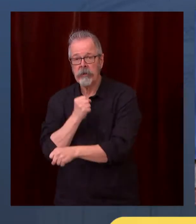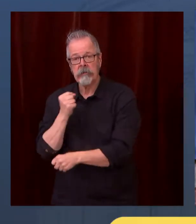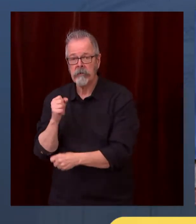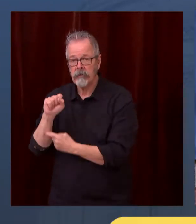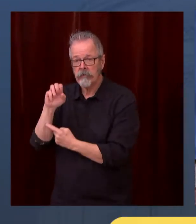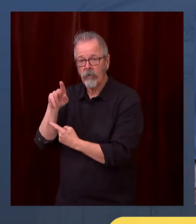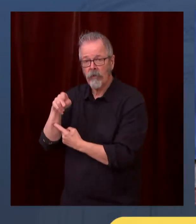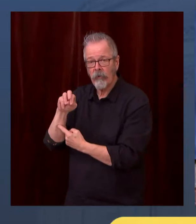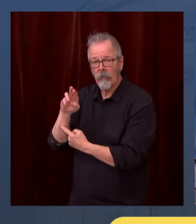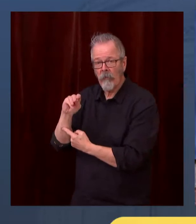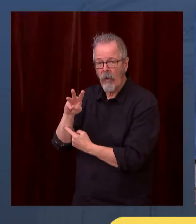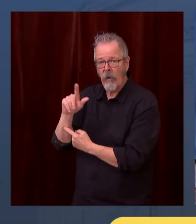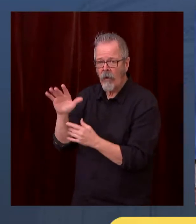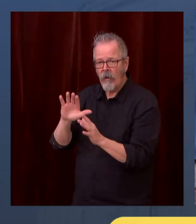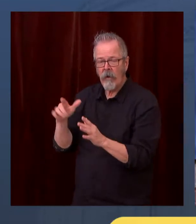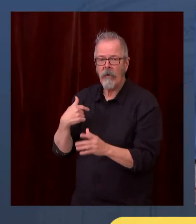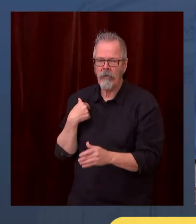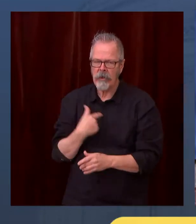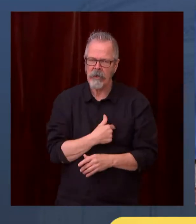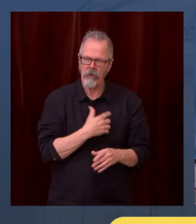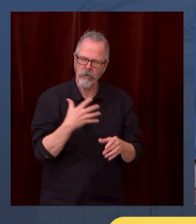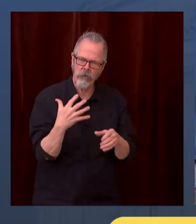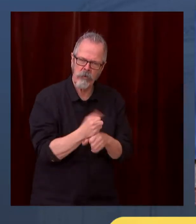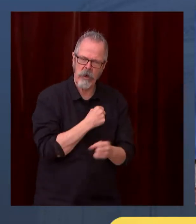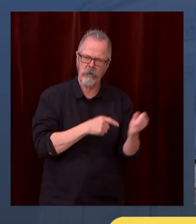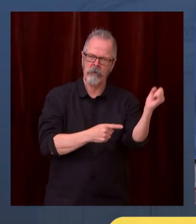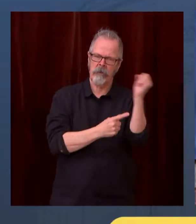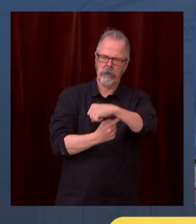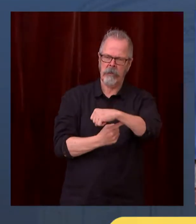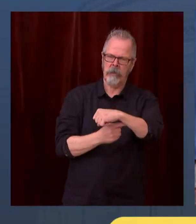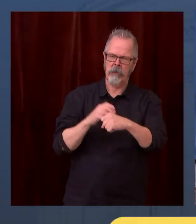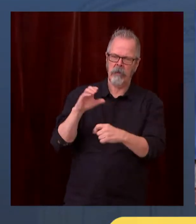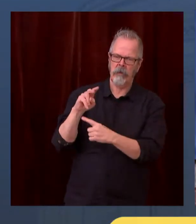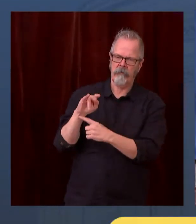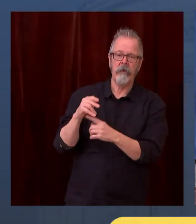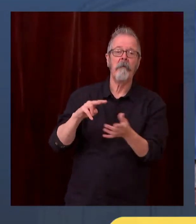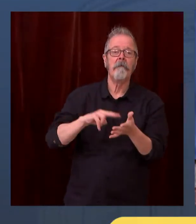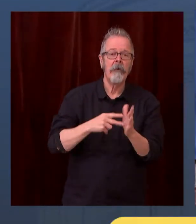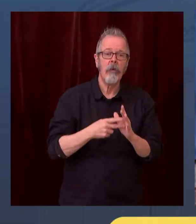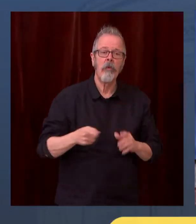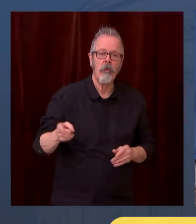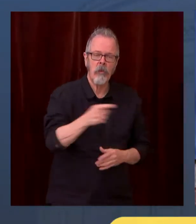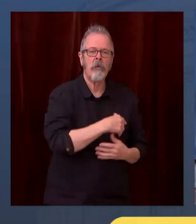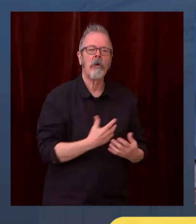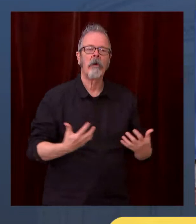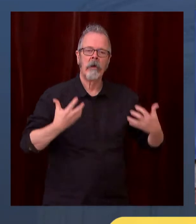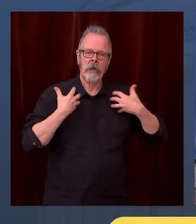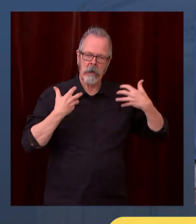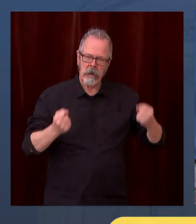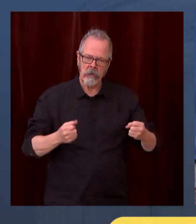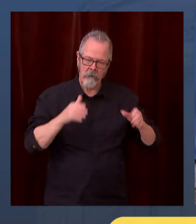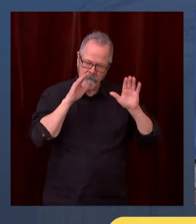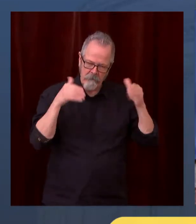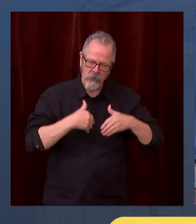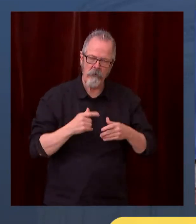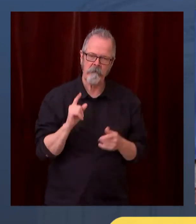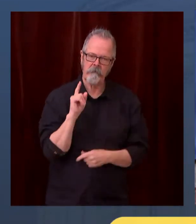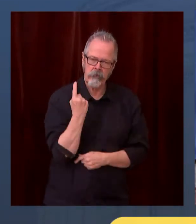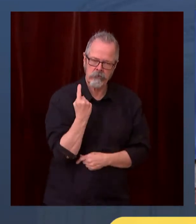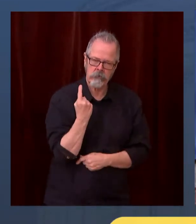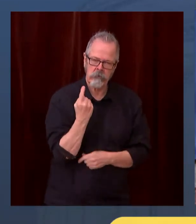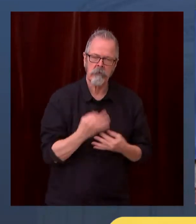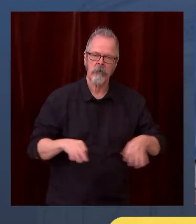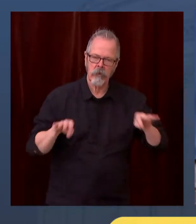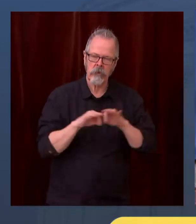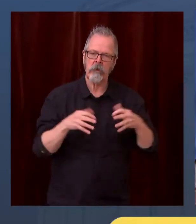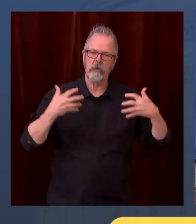We want to win the Super Bowl, and that means keeping people healthy, and I hope people can focus on that this year. We have Dr. Shah. Dr. Shah, you can make some